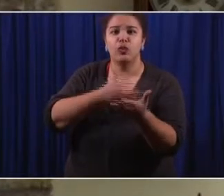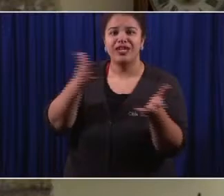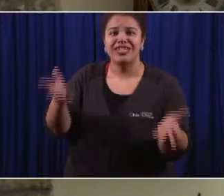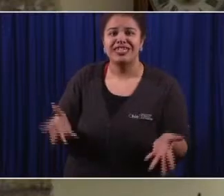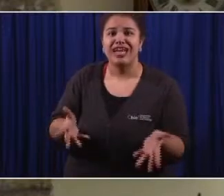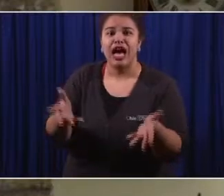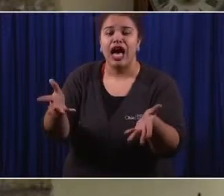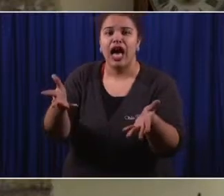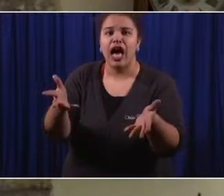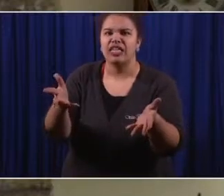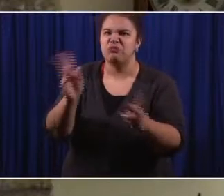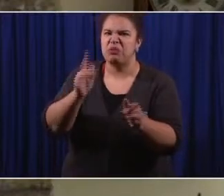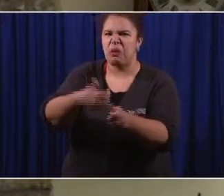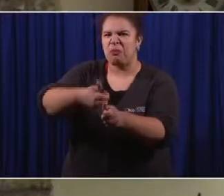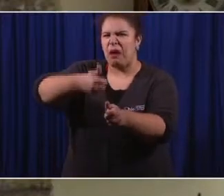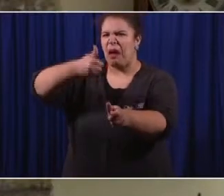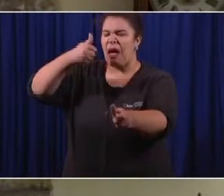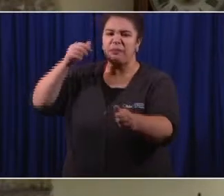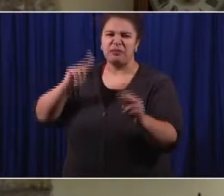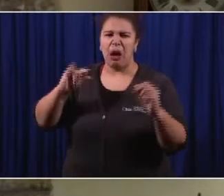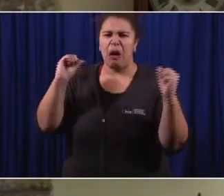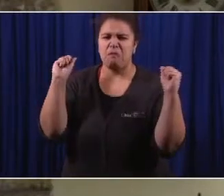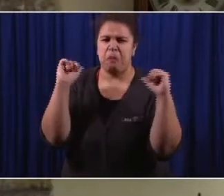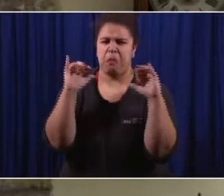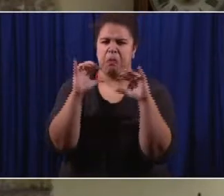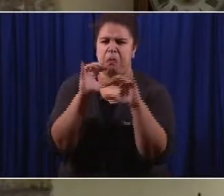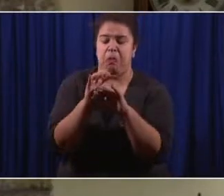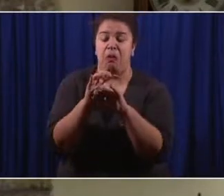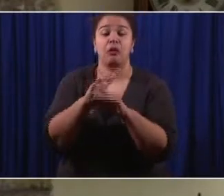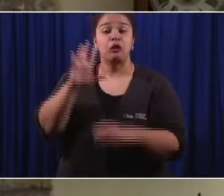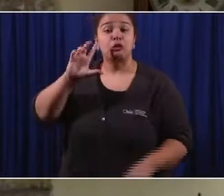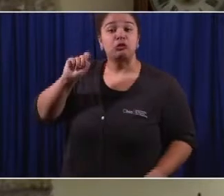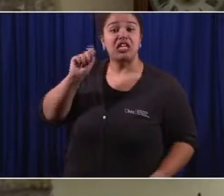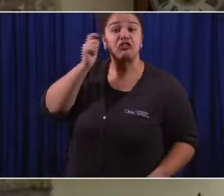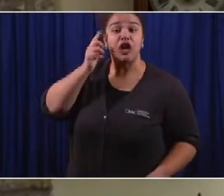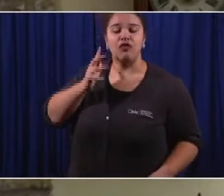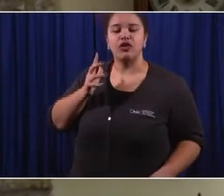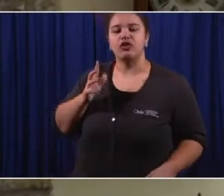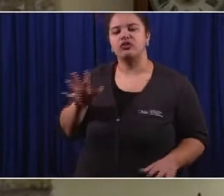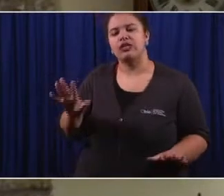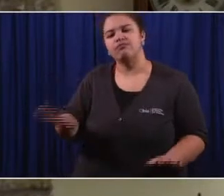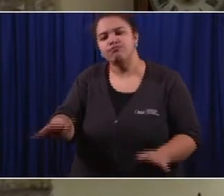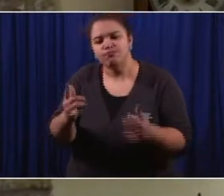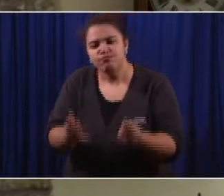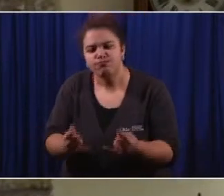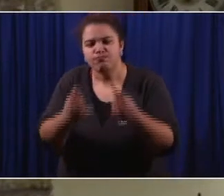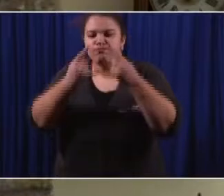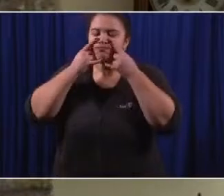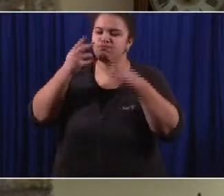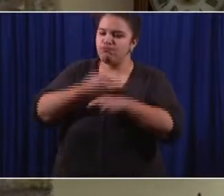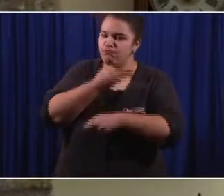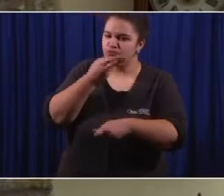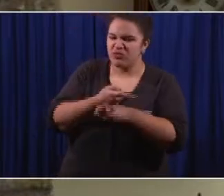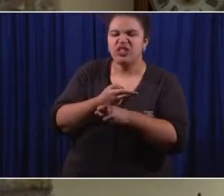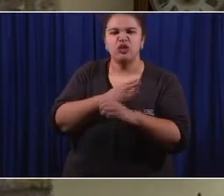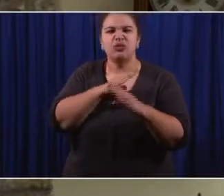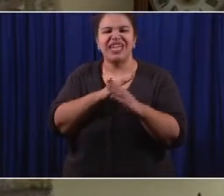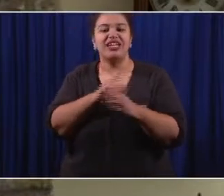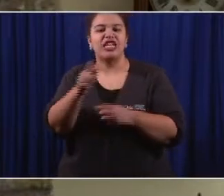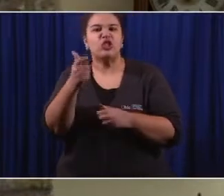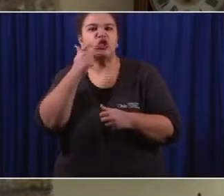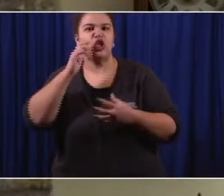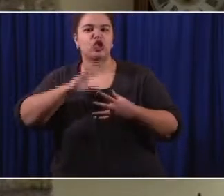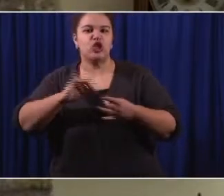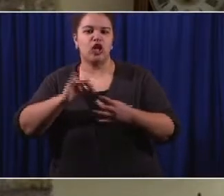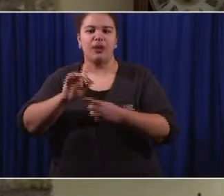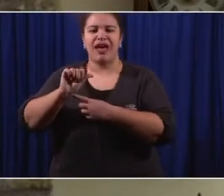mostly maskless crowd to cheer, to boo, breathing a lot of those aerosols and droplets that we just heard about into a partially indoor setting.